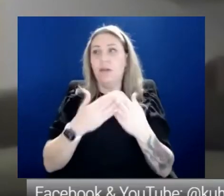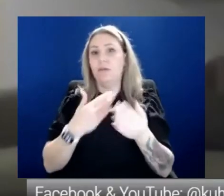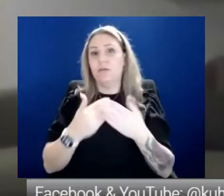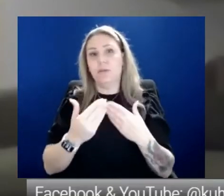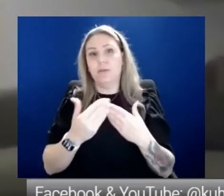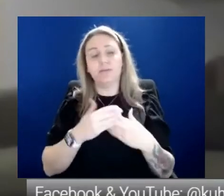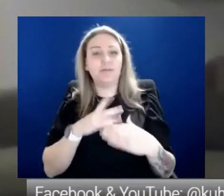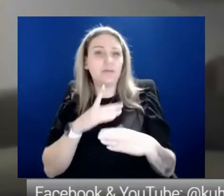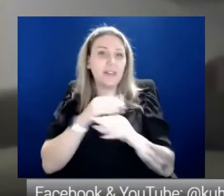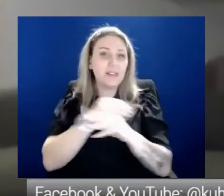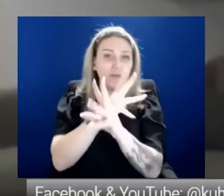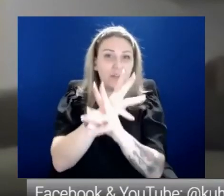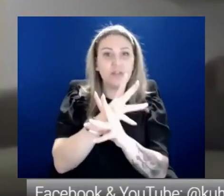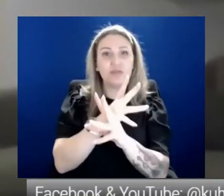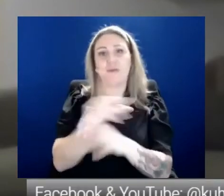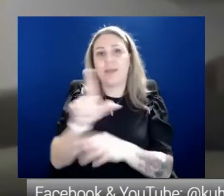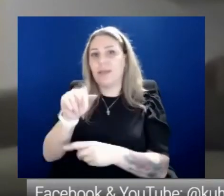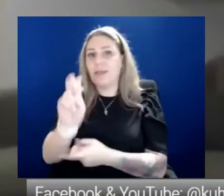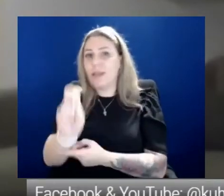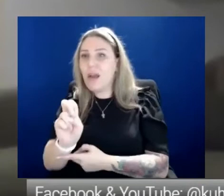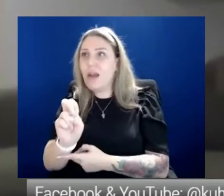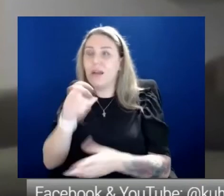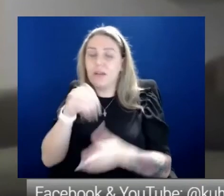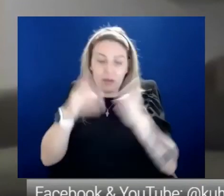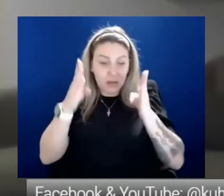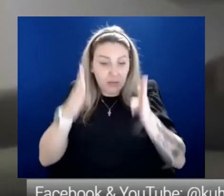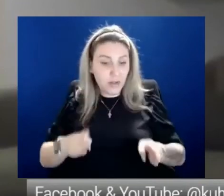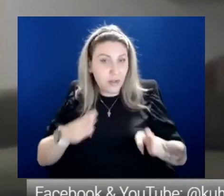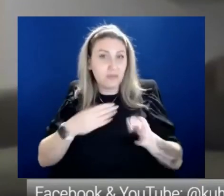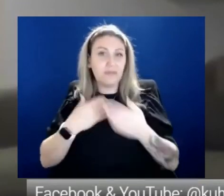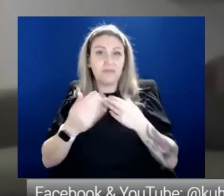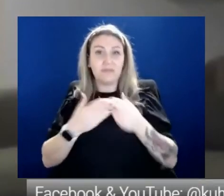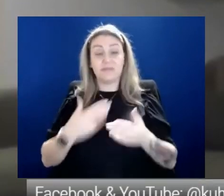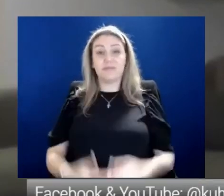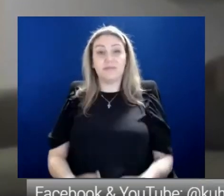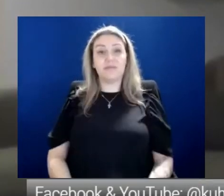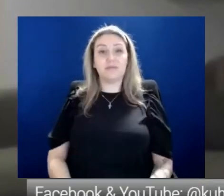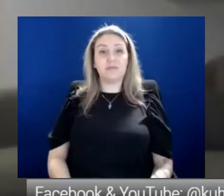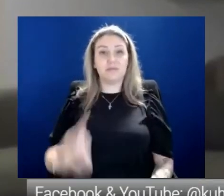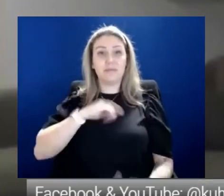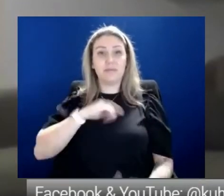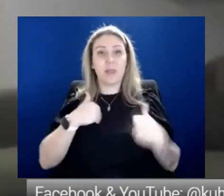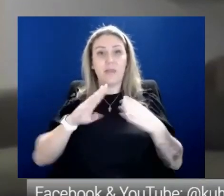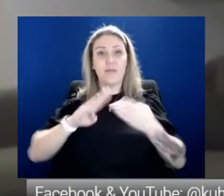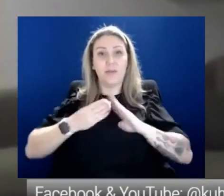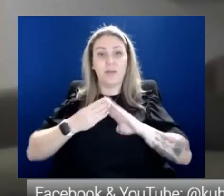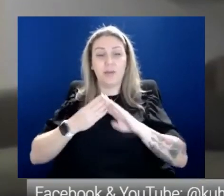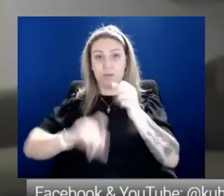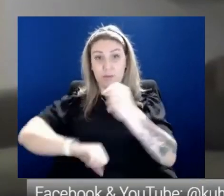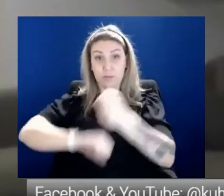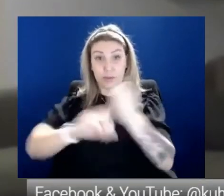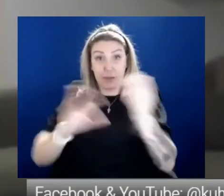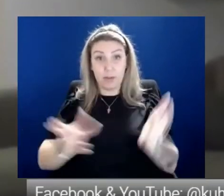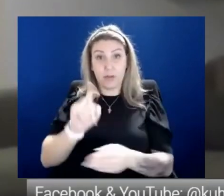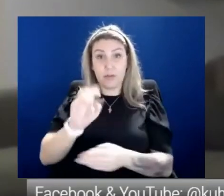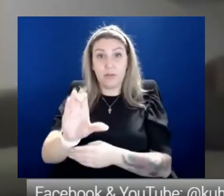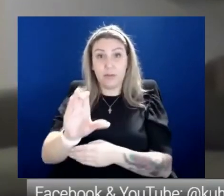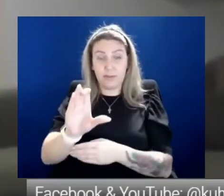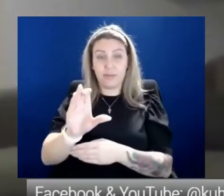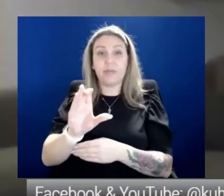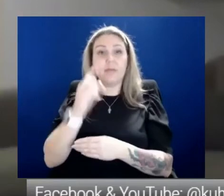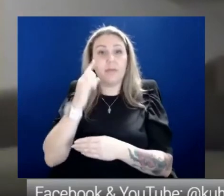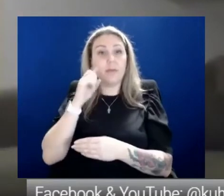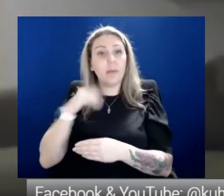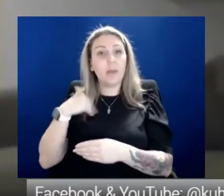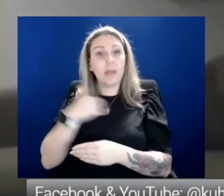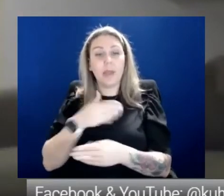it's live. I think we certainly have a community of support here in Kansas City, for